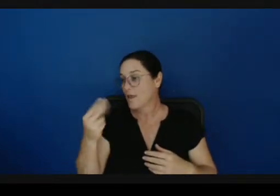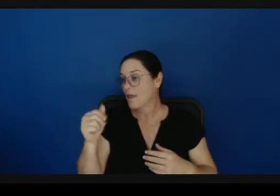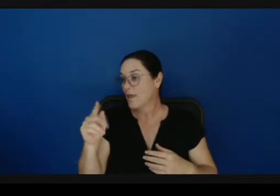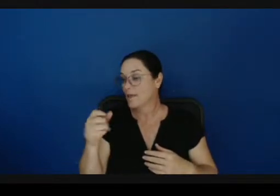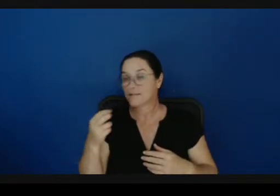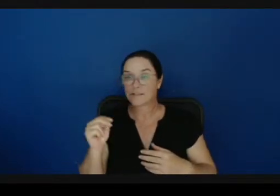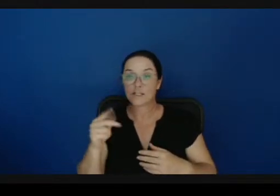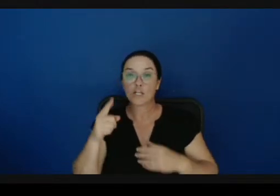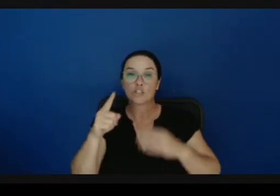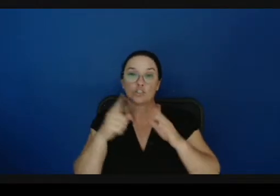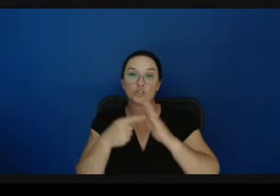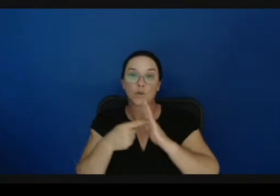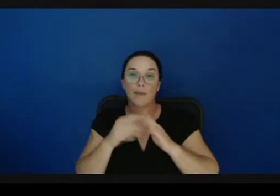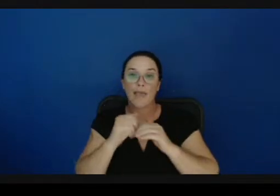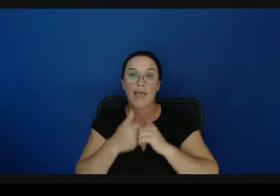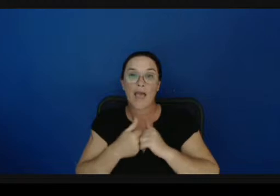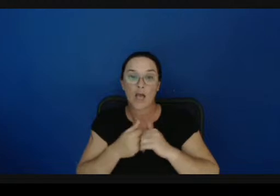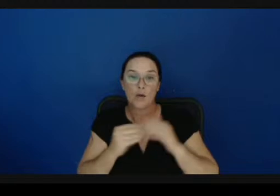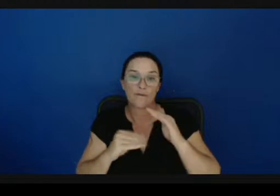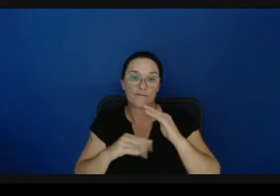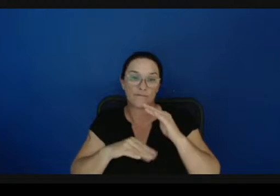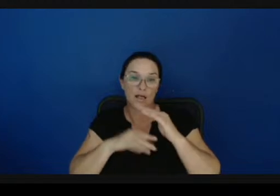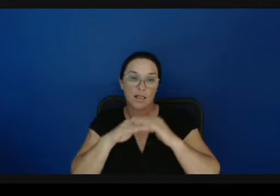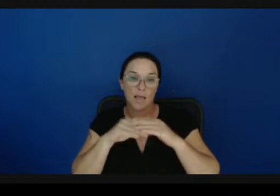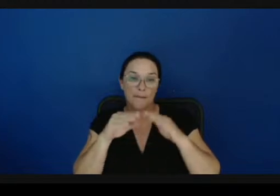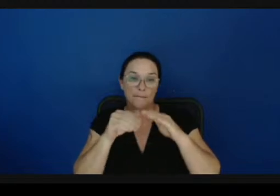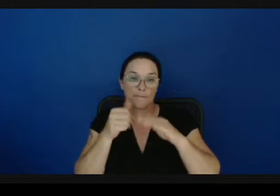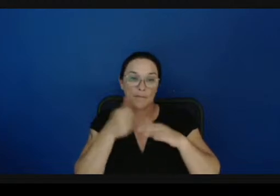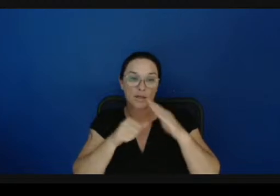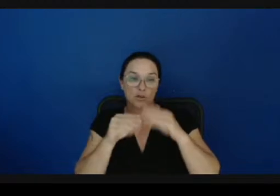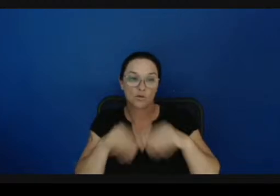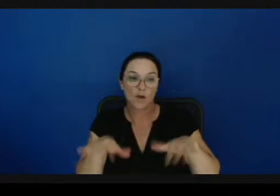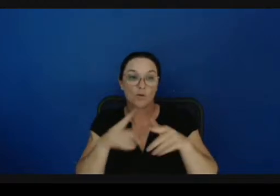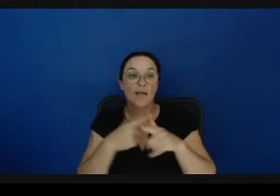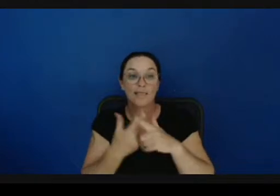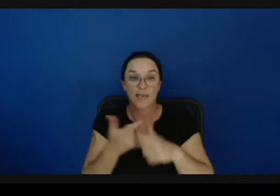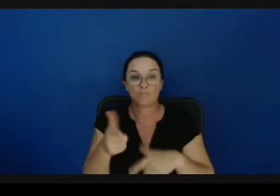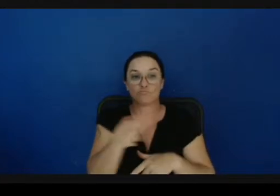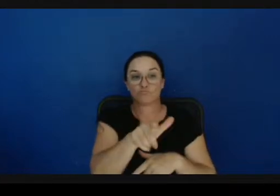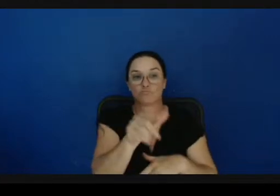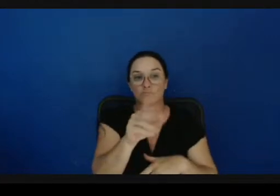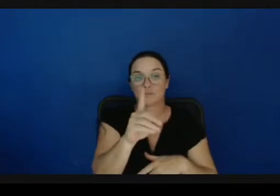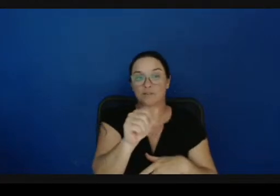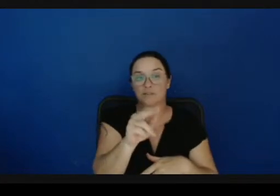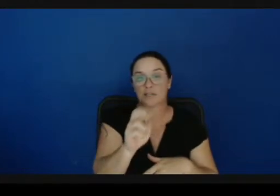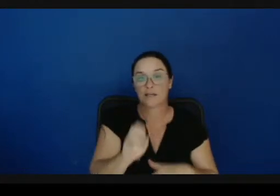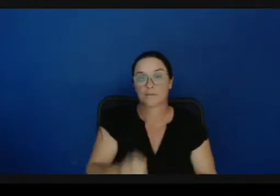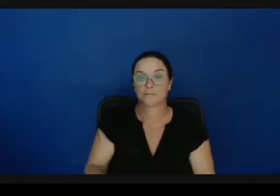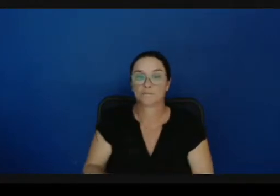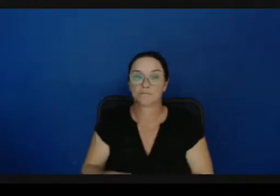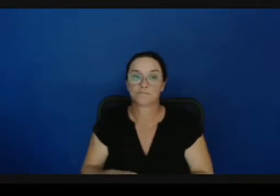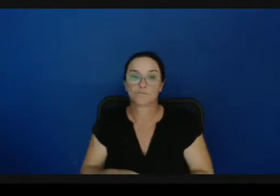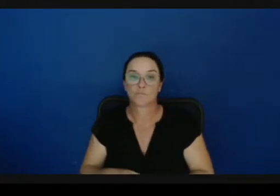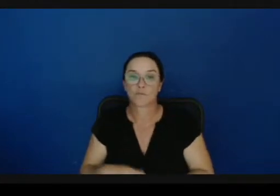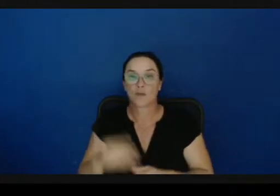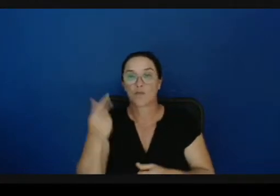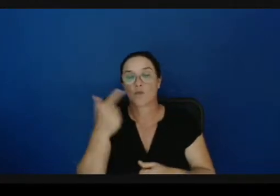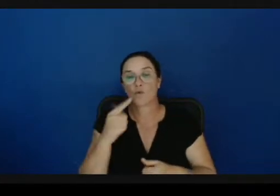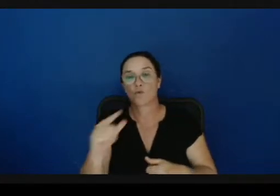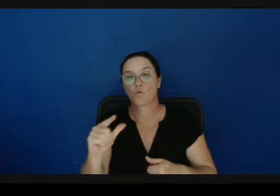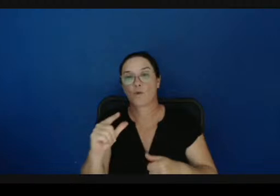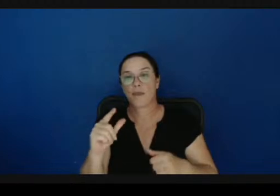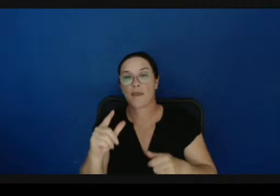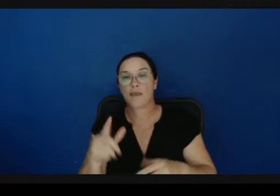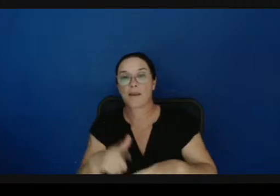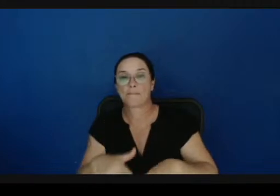area underground through her model from the Volcanic awareness talk. So I'll show this and then jump in. In that green pause,